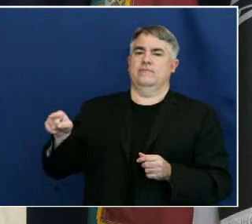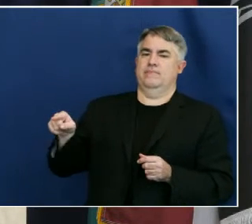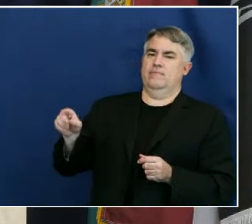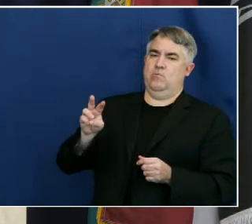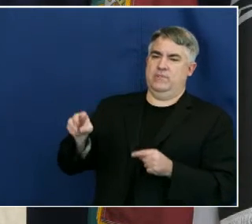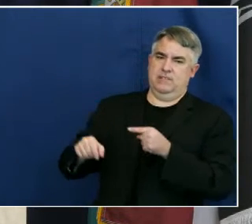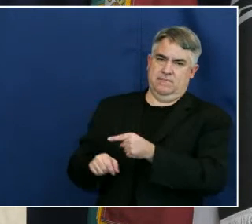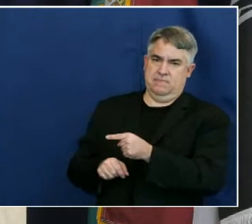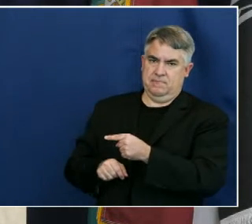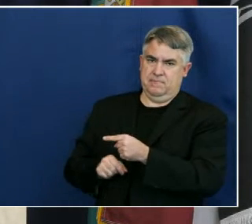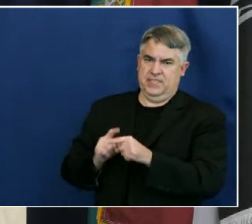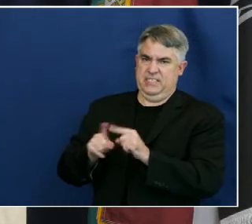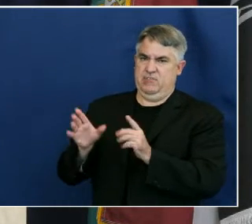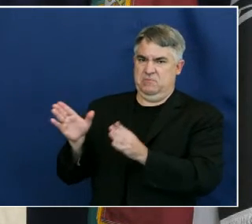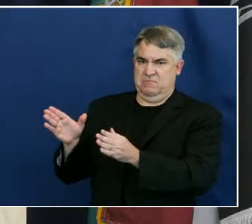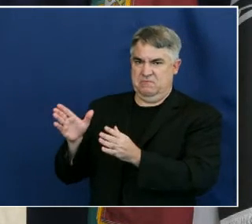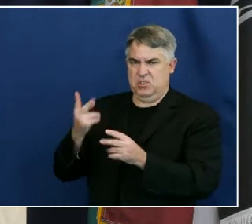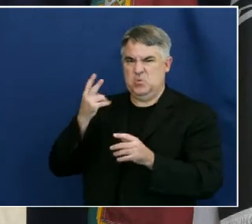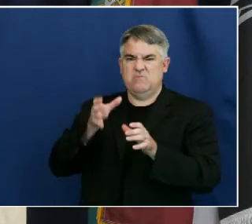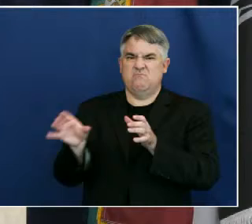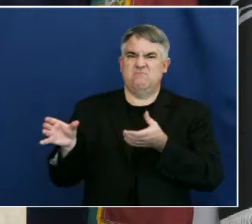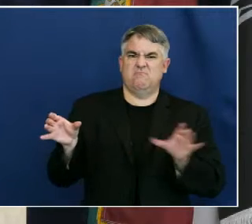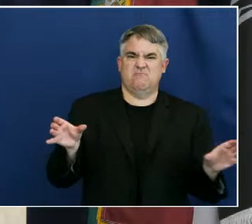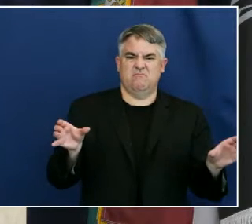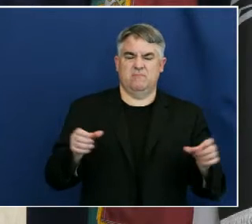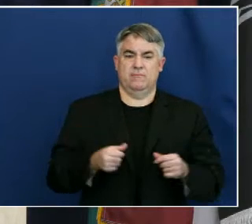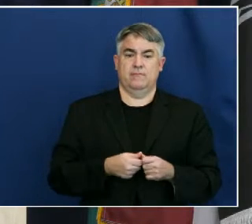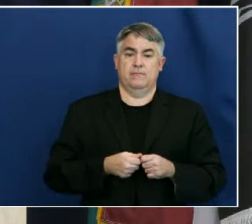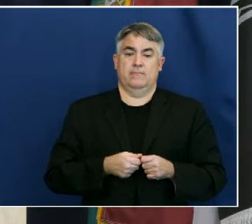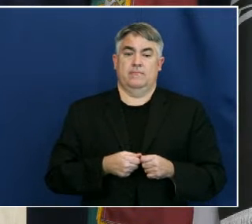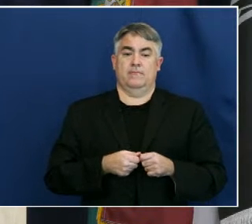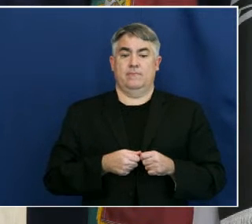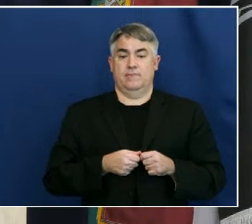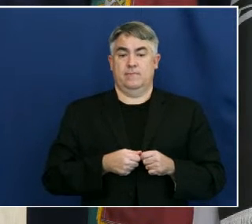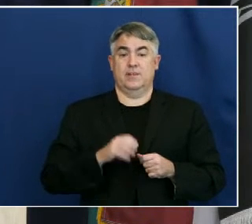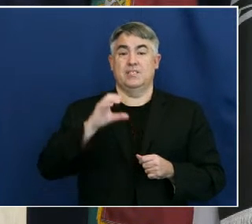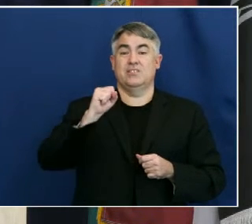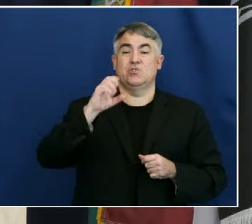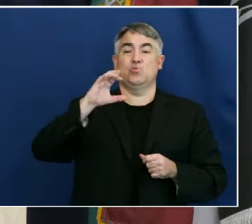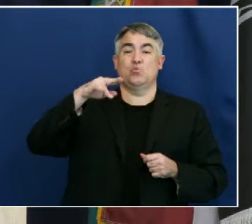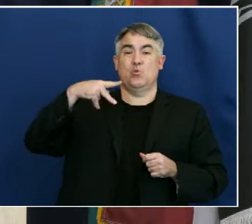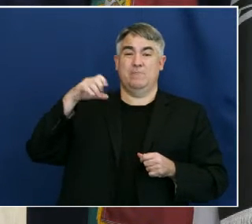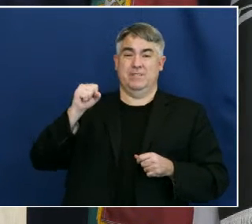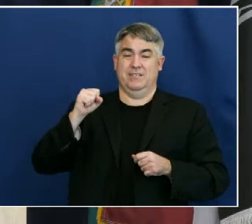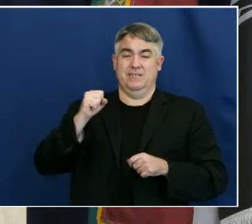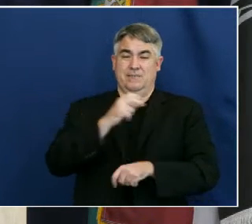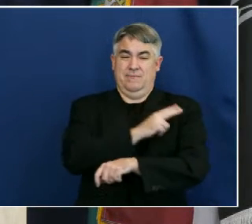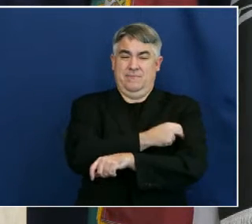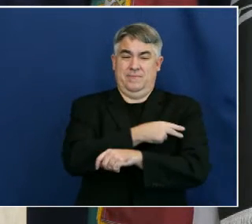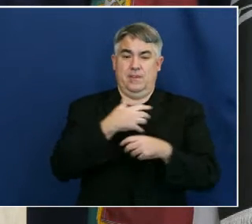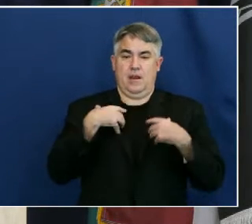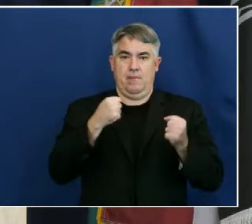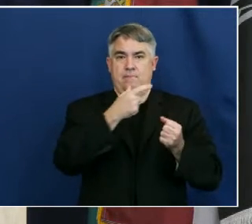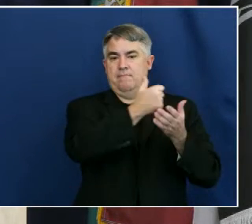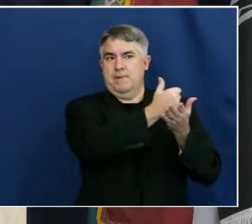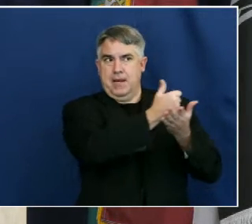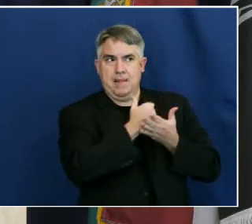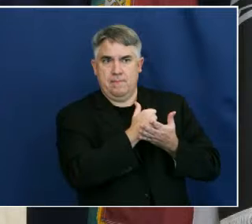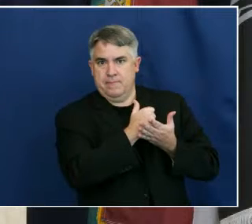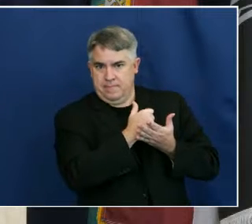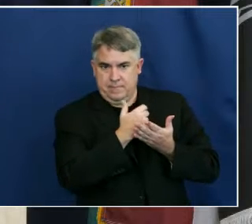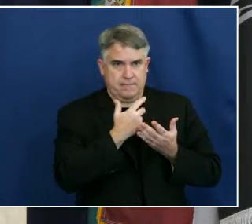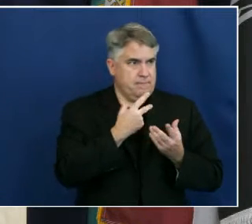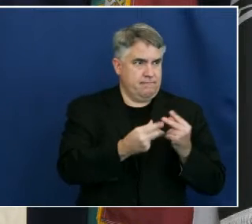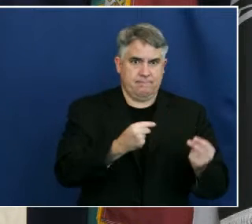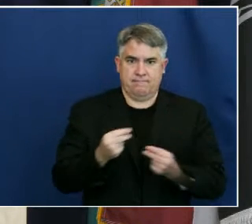of our sites. And Scripps Health has volunteered to step forward and help us vaccinating, in particular, our law enforcement personnel. Scripps